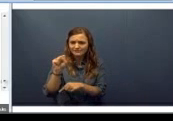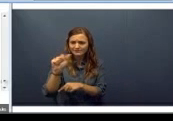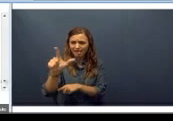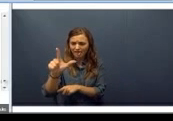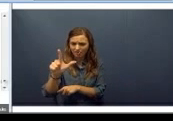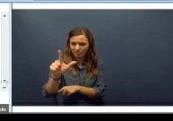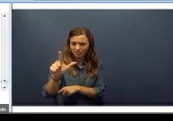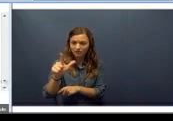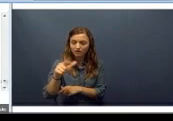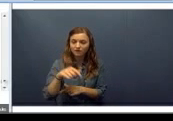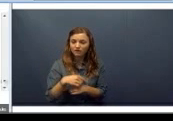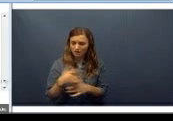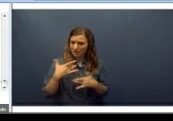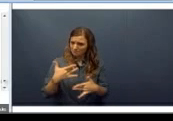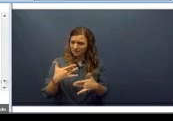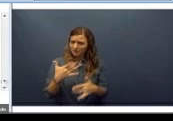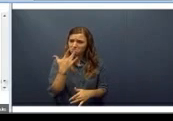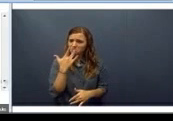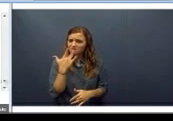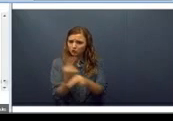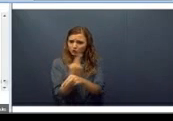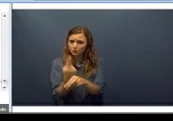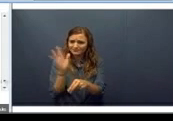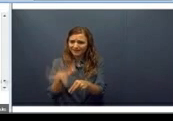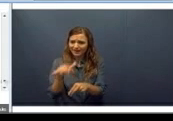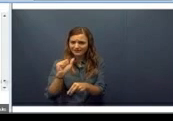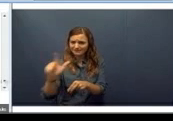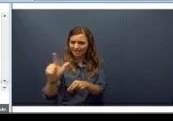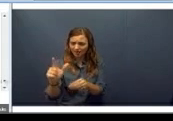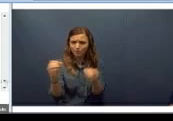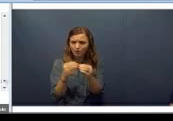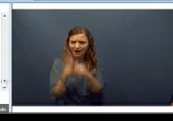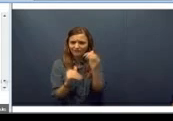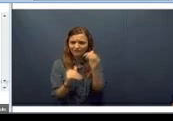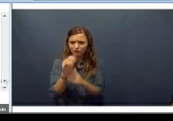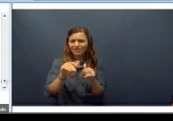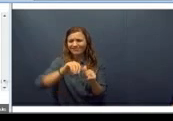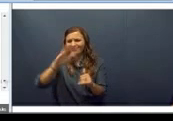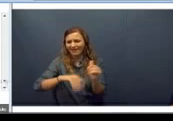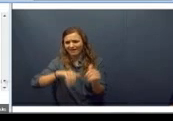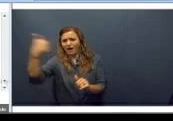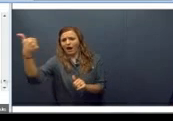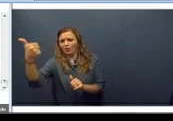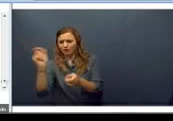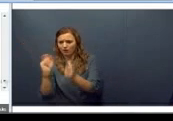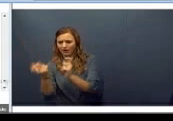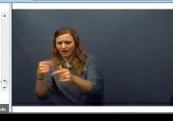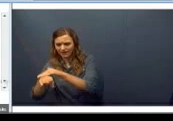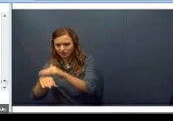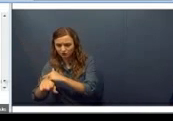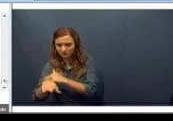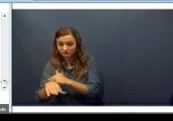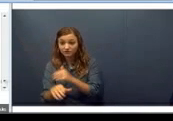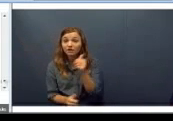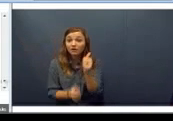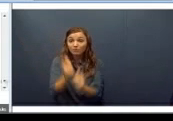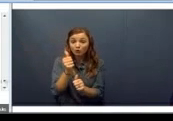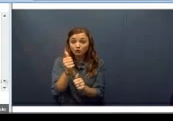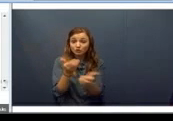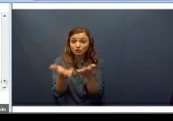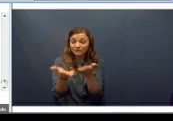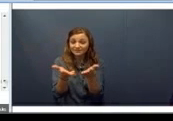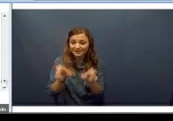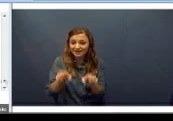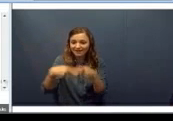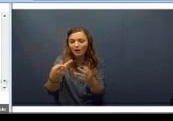native language or their first language as ASL, and they would much rather use that than any other type of accommodation. And many